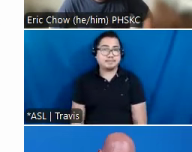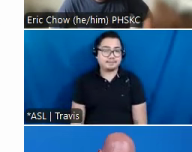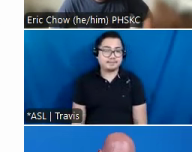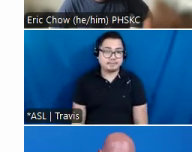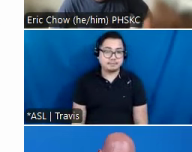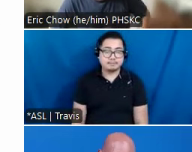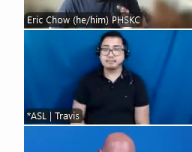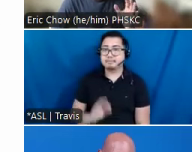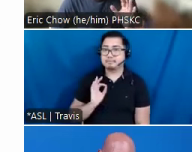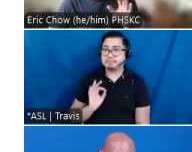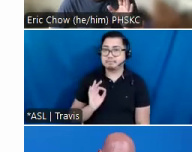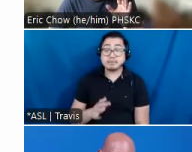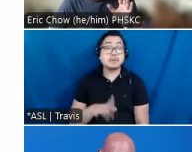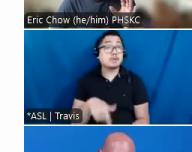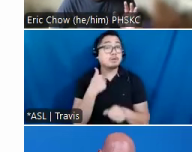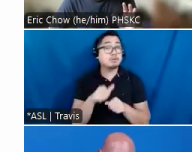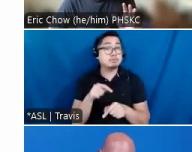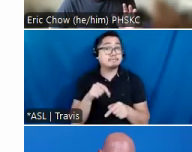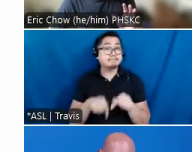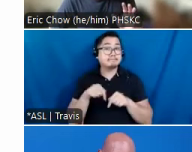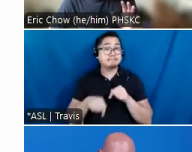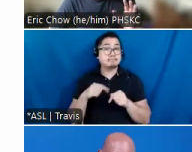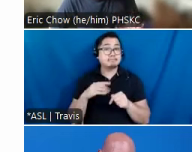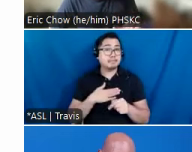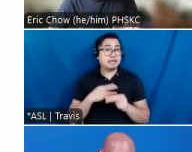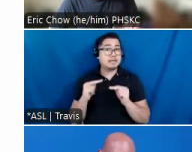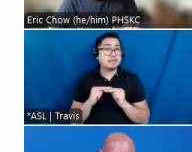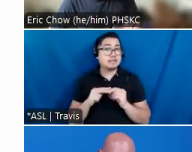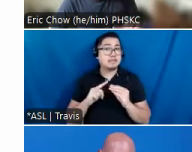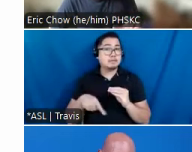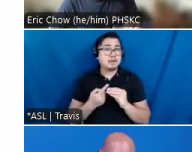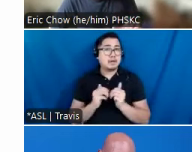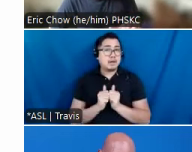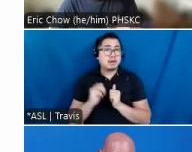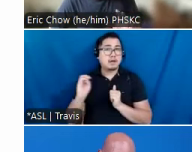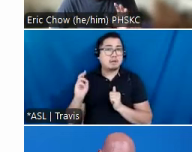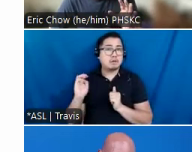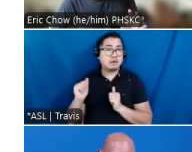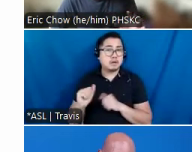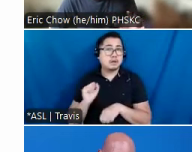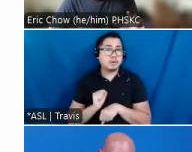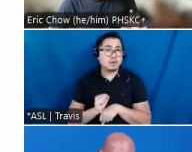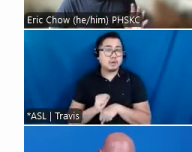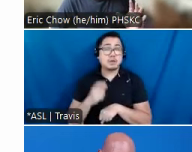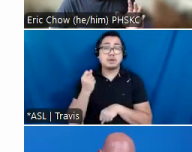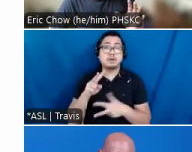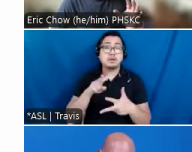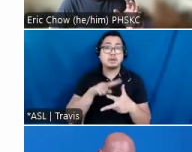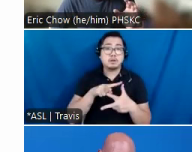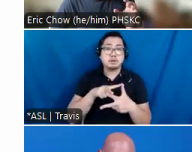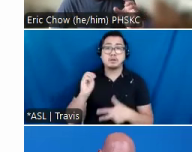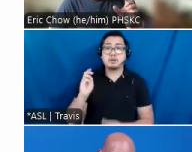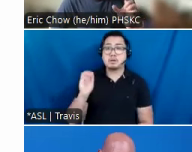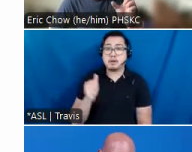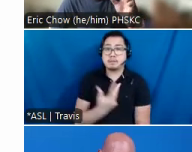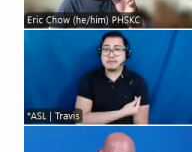Okay. So remember, going back to my slide about how mRNA vaccines work. So mRNA